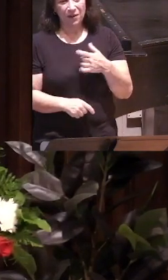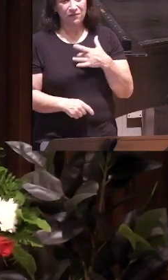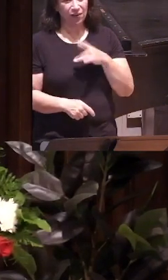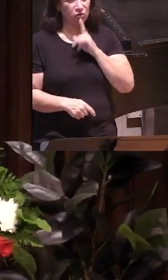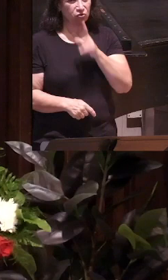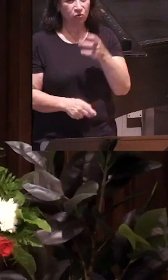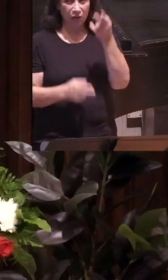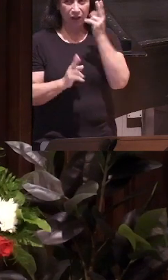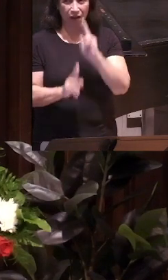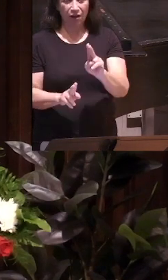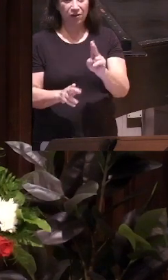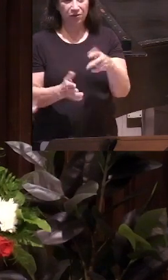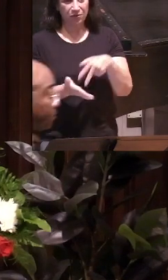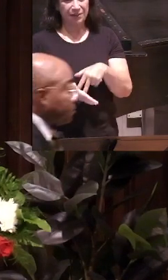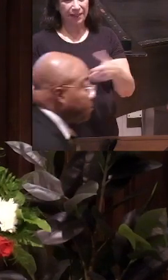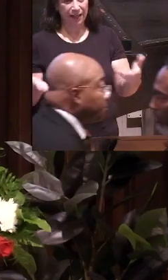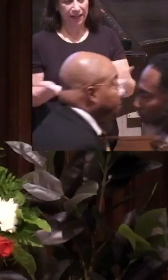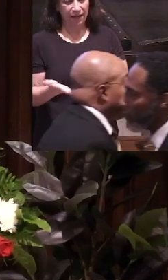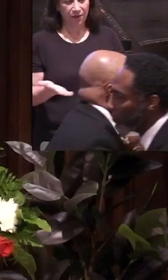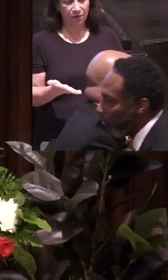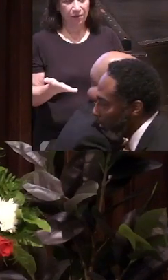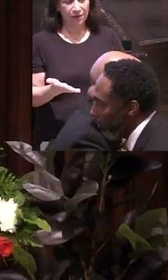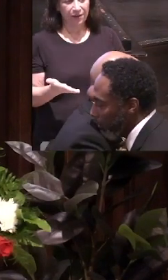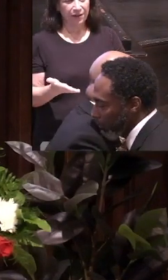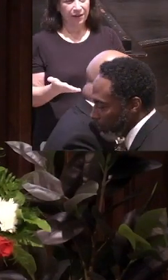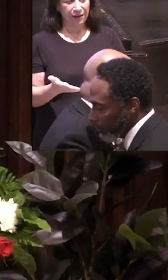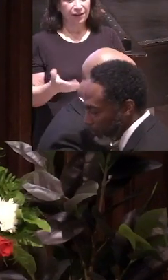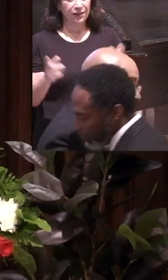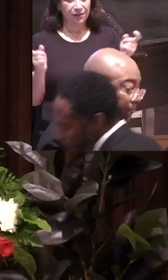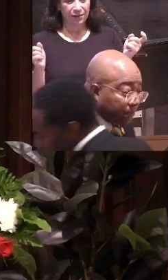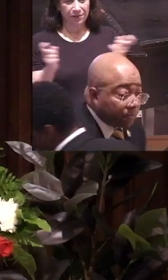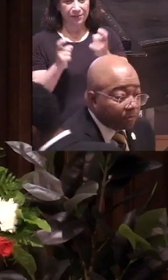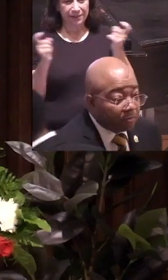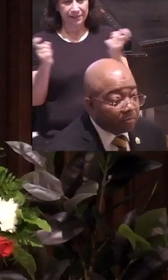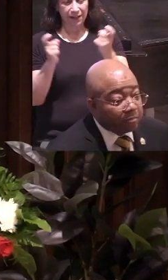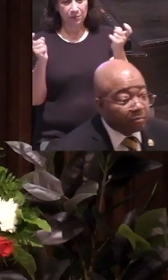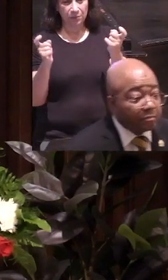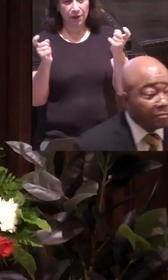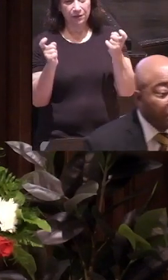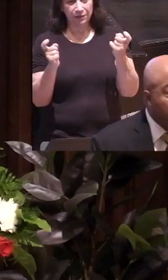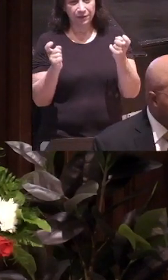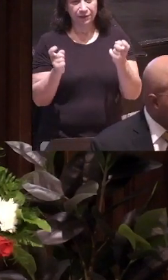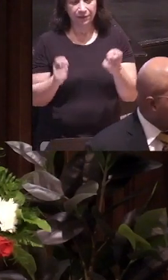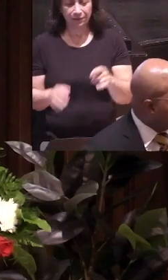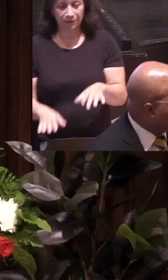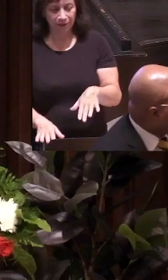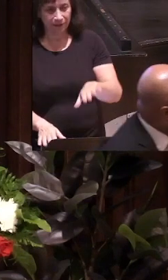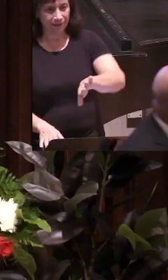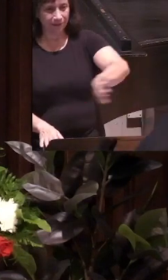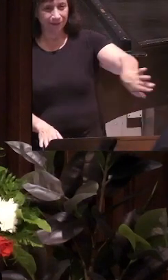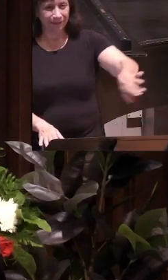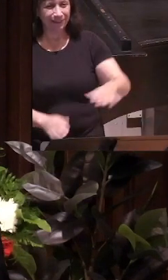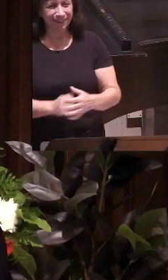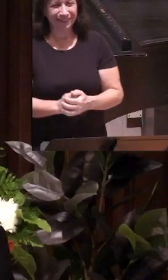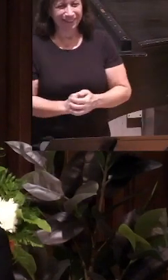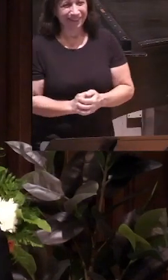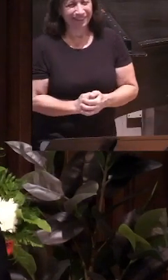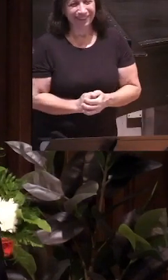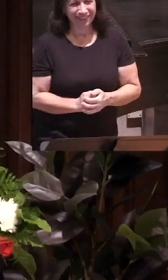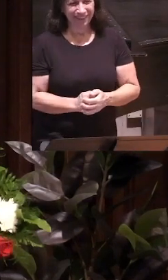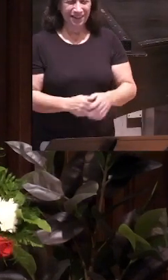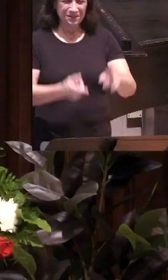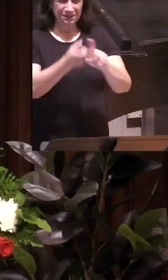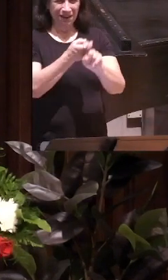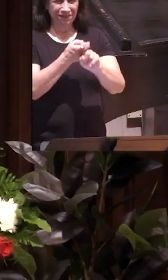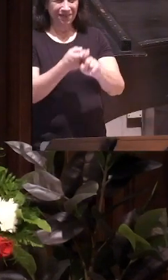to stand here and to celebrate the life of Earl, my friend and brother. So